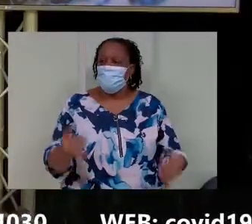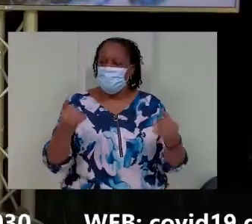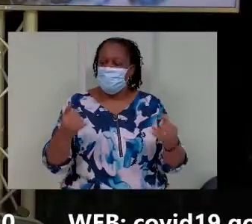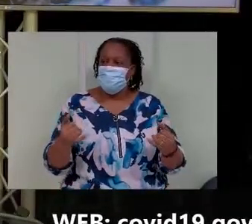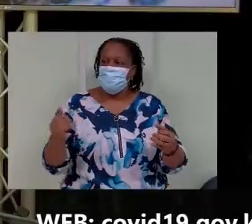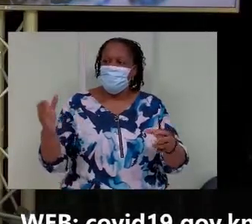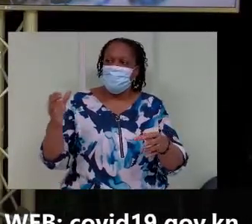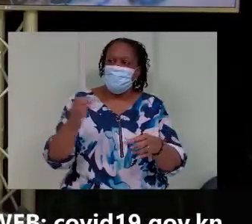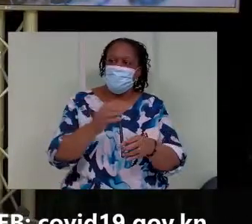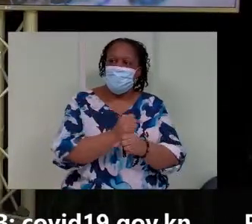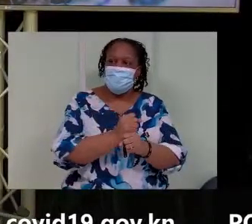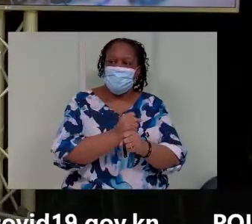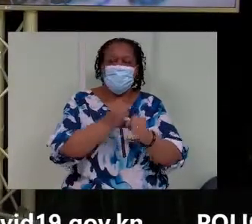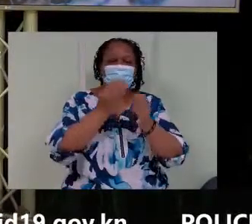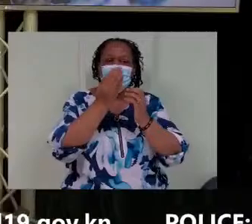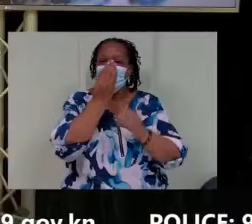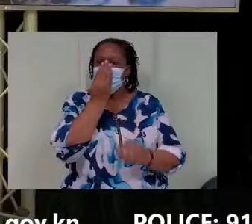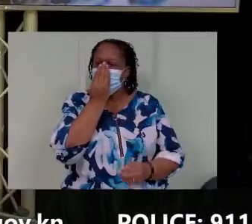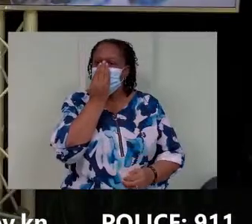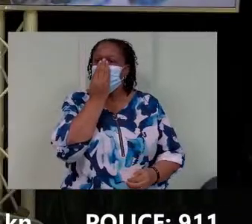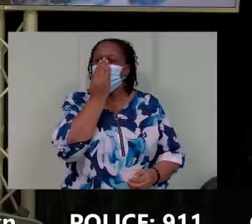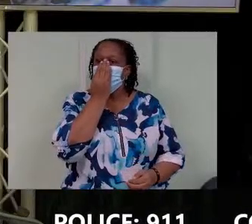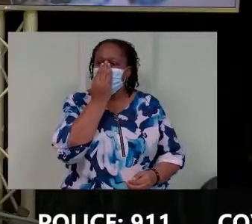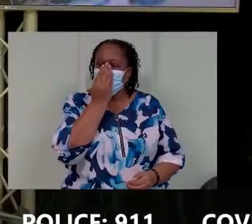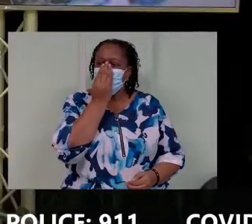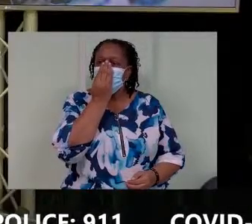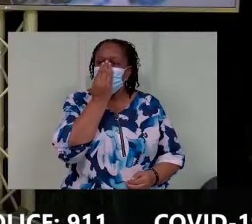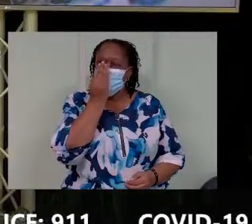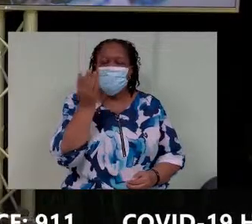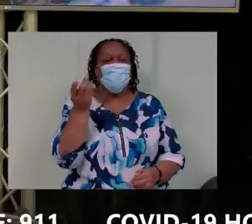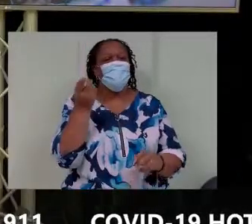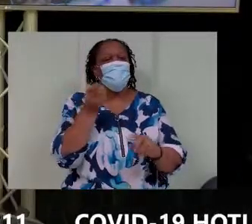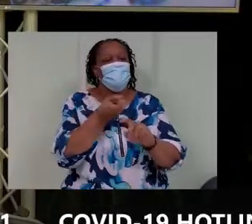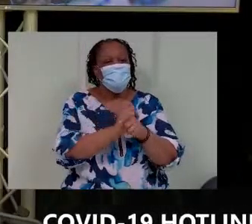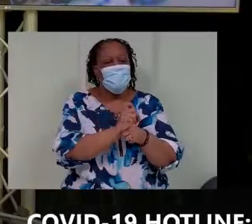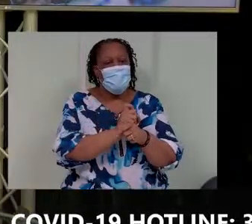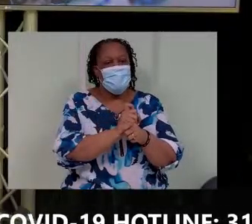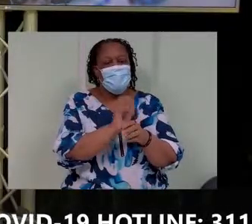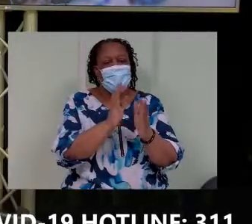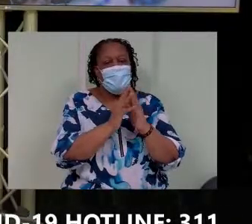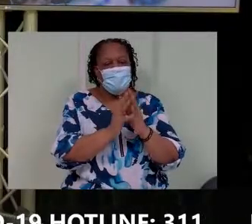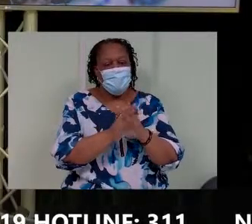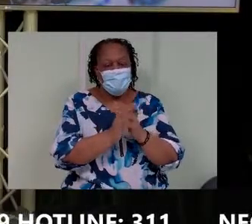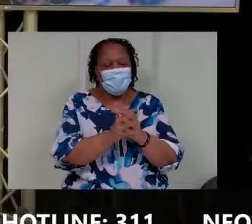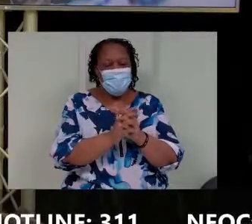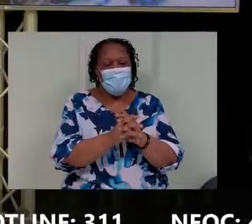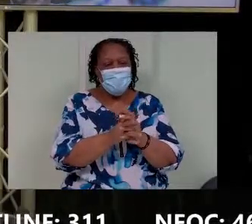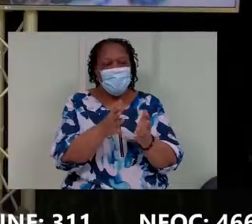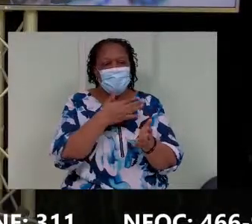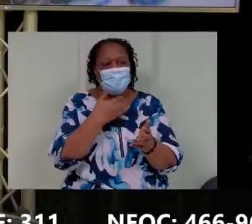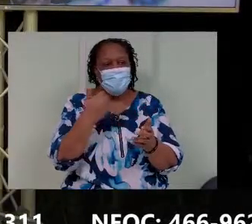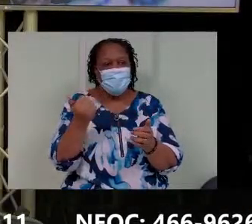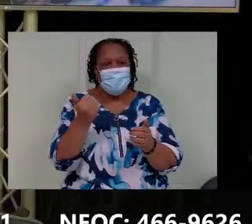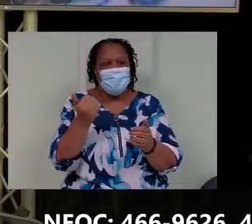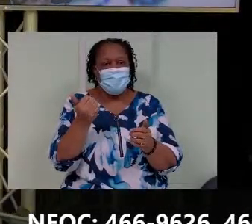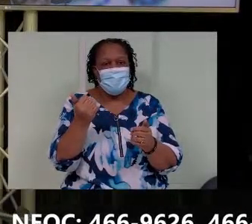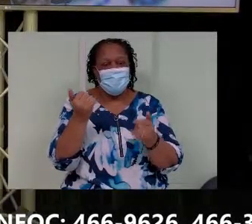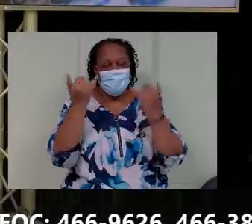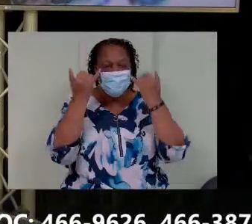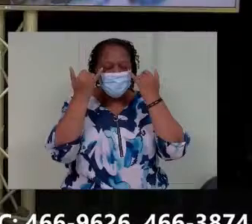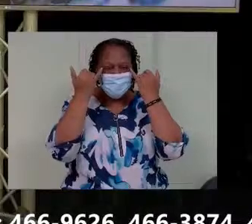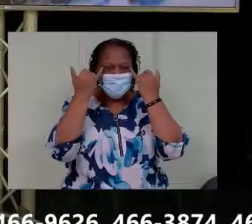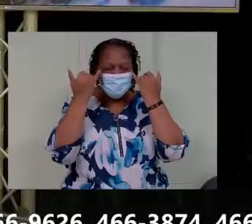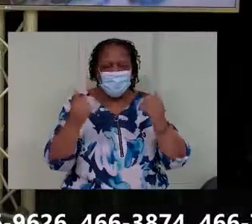USA and Taiwan. What are our plans for all these ventilators if we